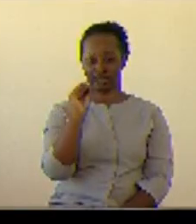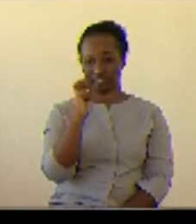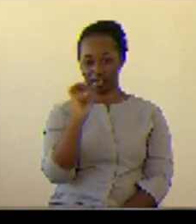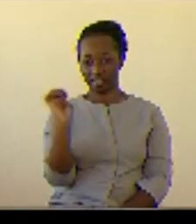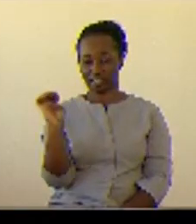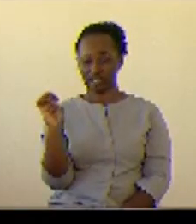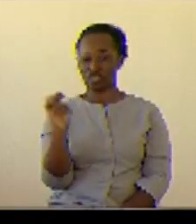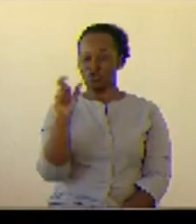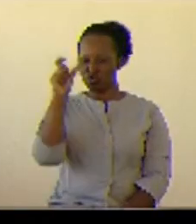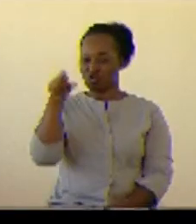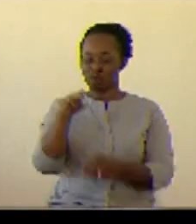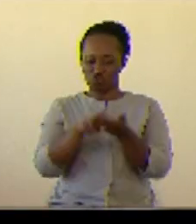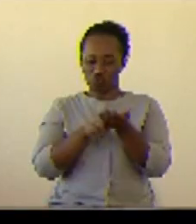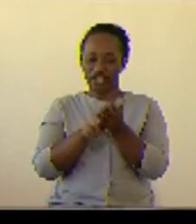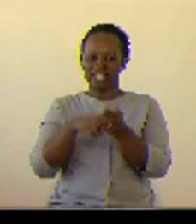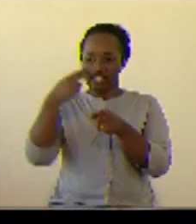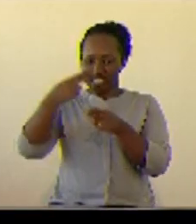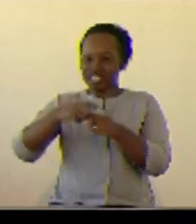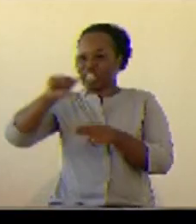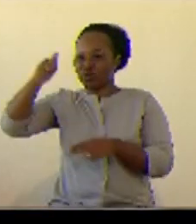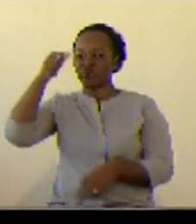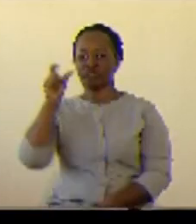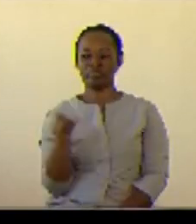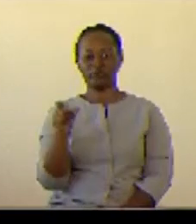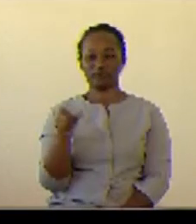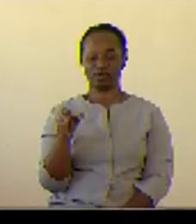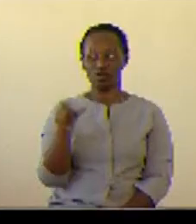another. The one that uses